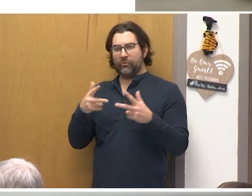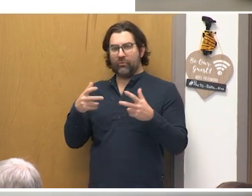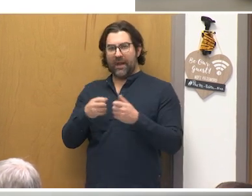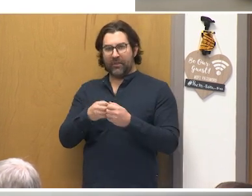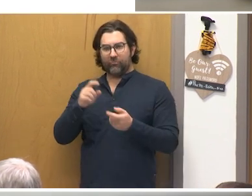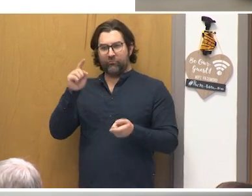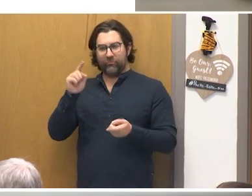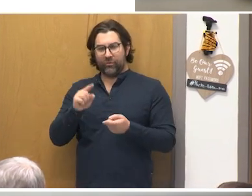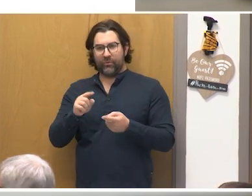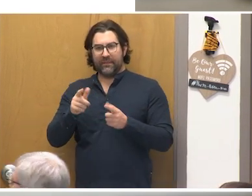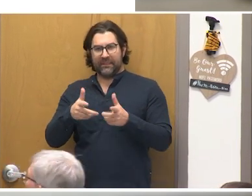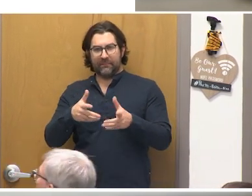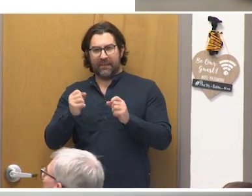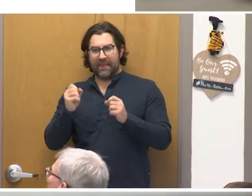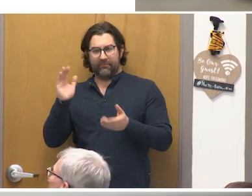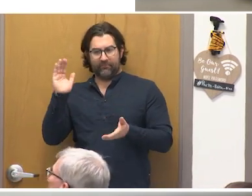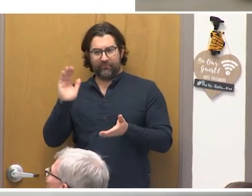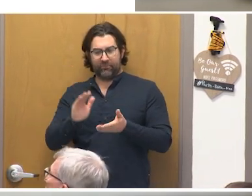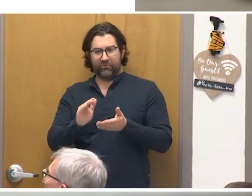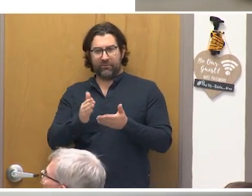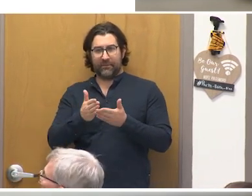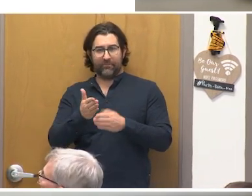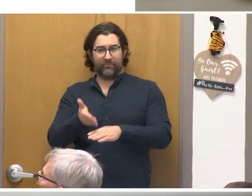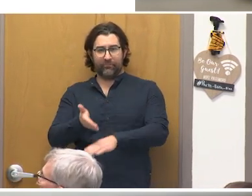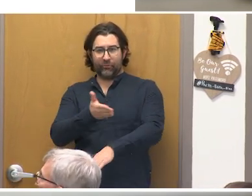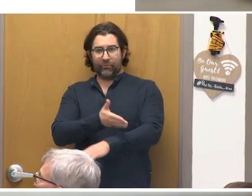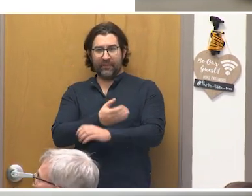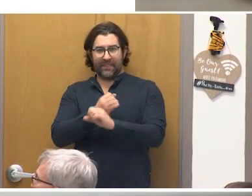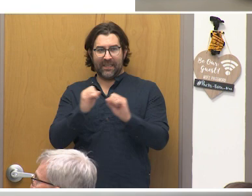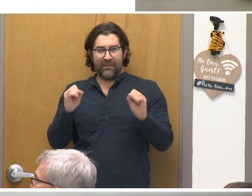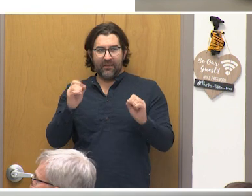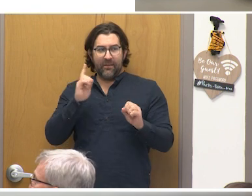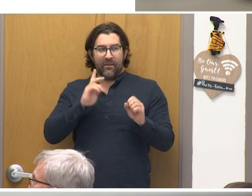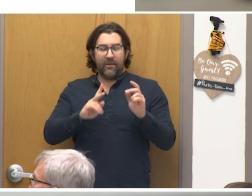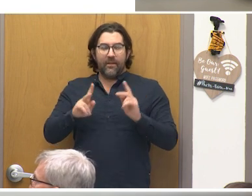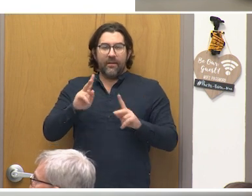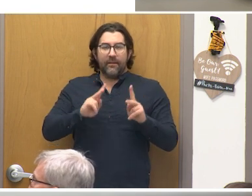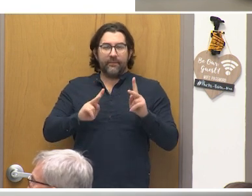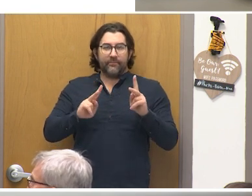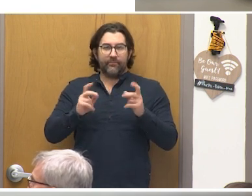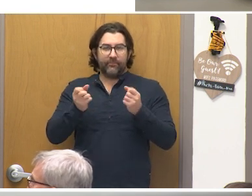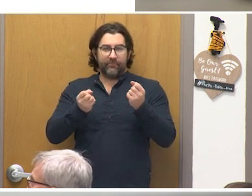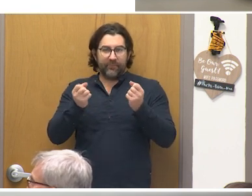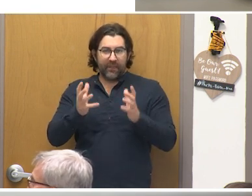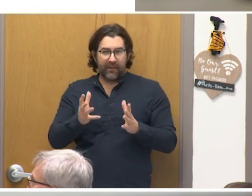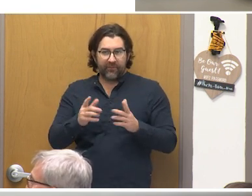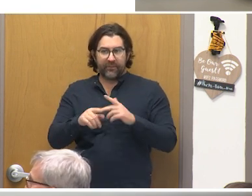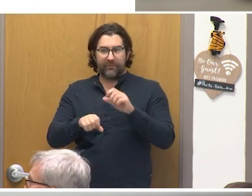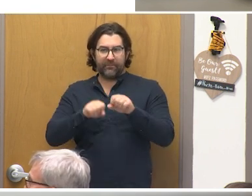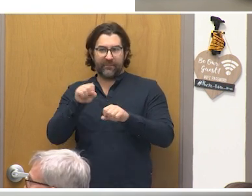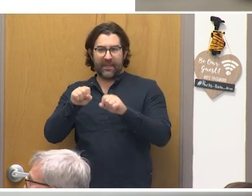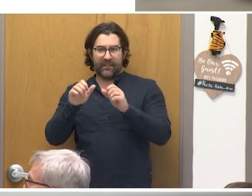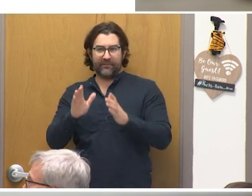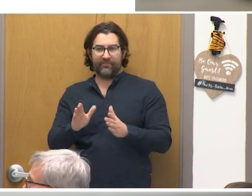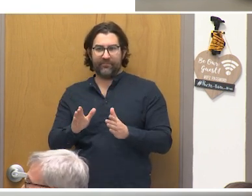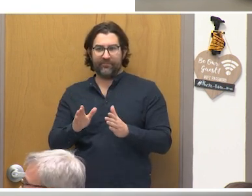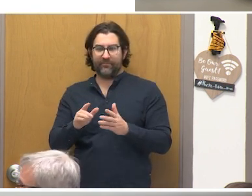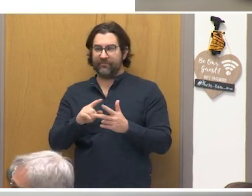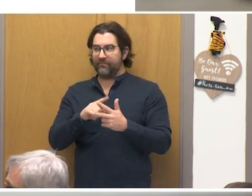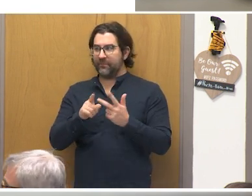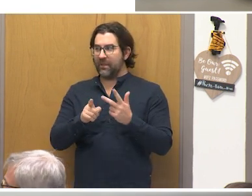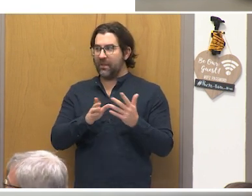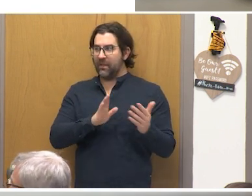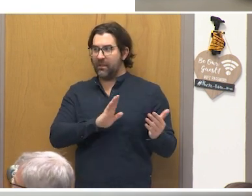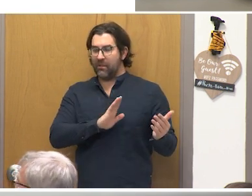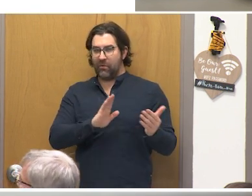and improve general safety overall, whether that's for pedestrians, drivers, and bicyclists. So corridors